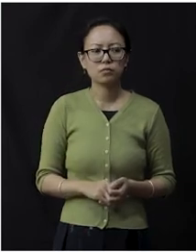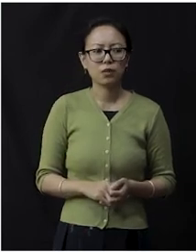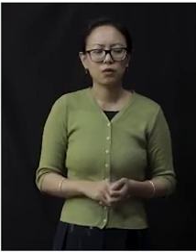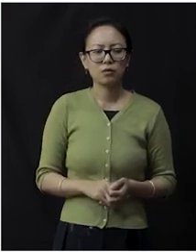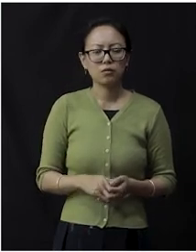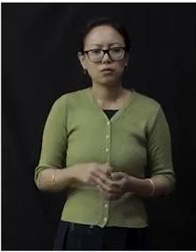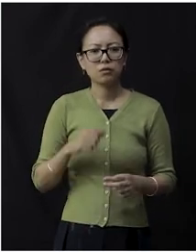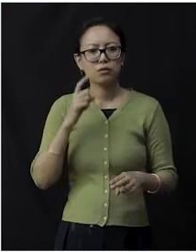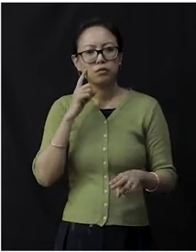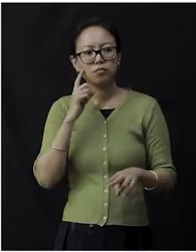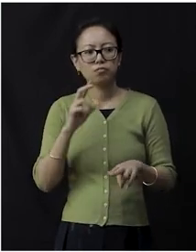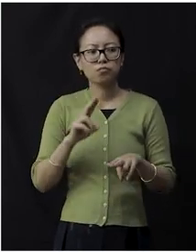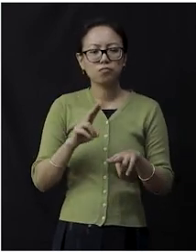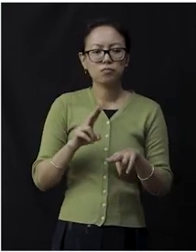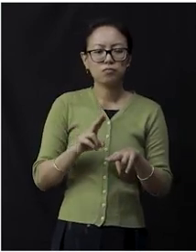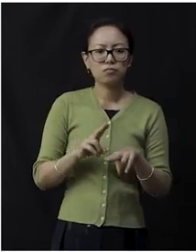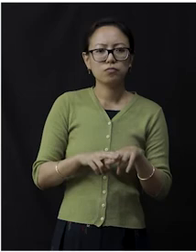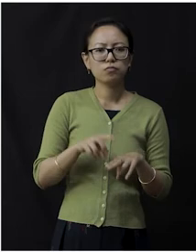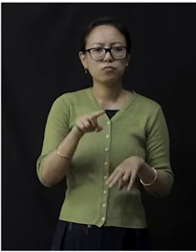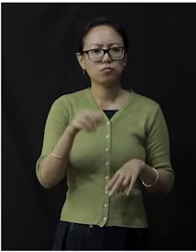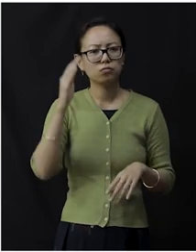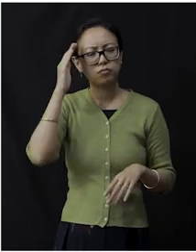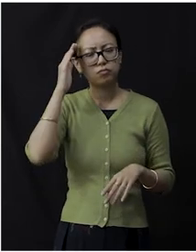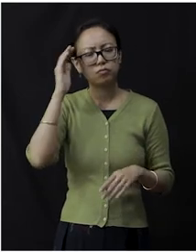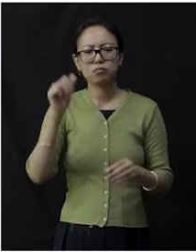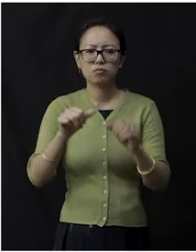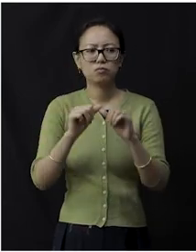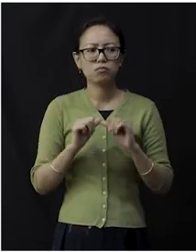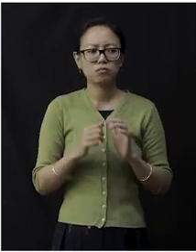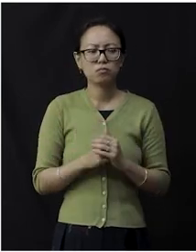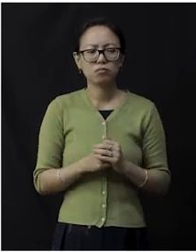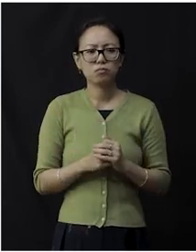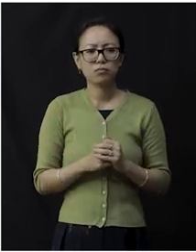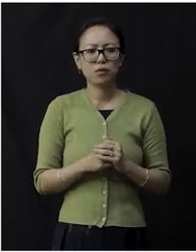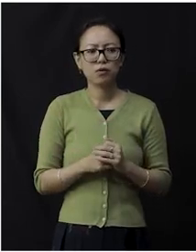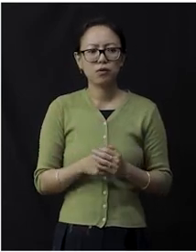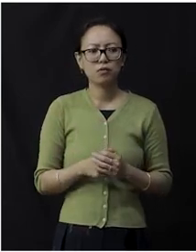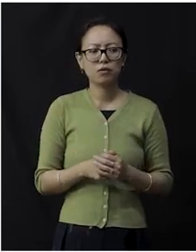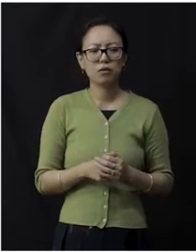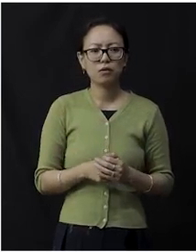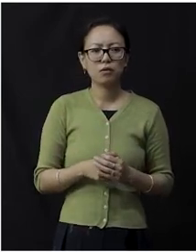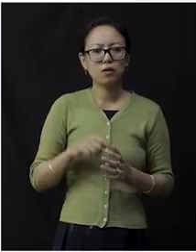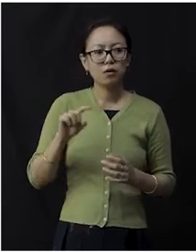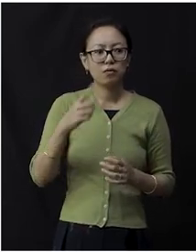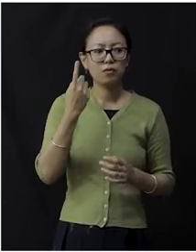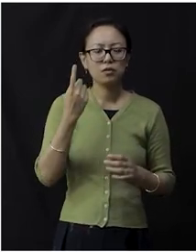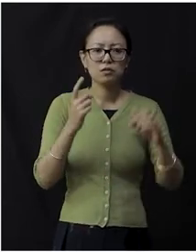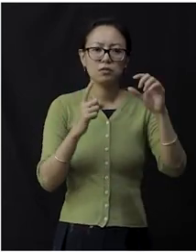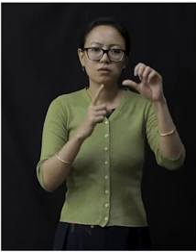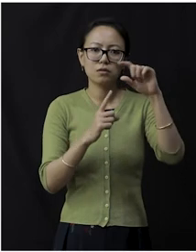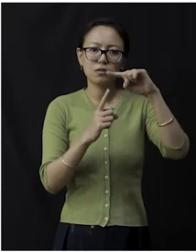G together would means ja. So the first one, trudging, is the right one. Now let's